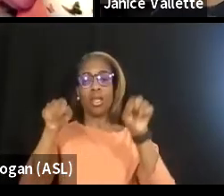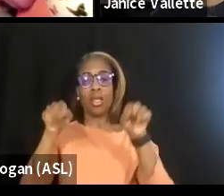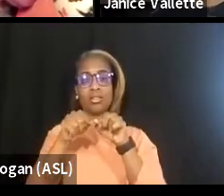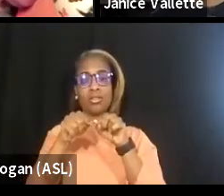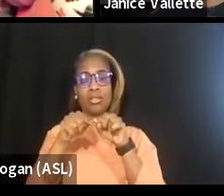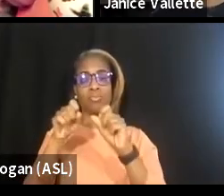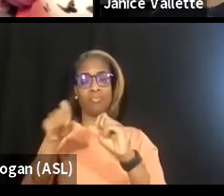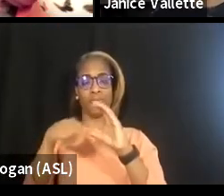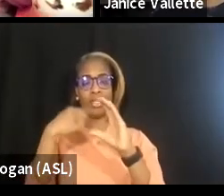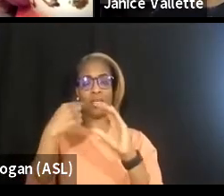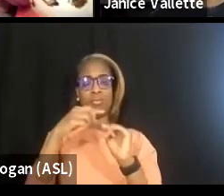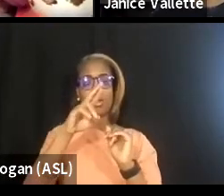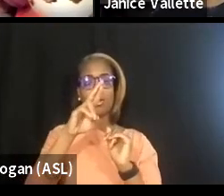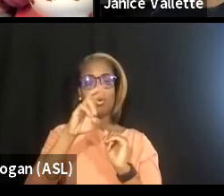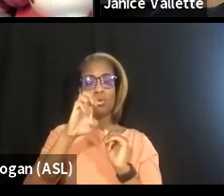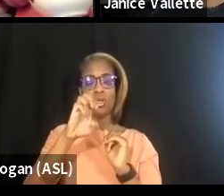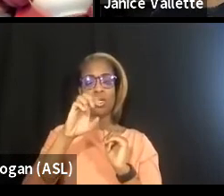please email us at